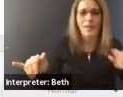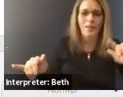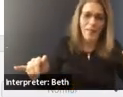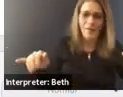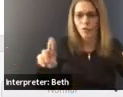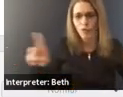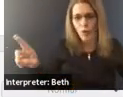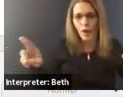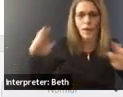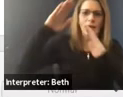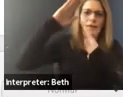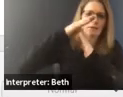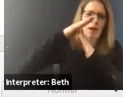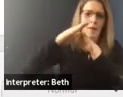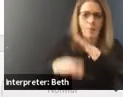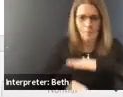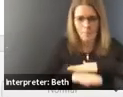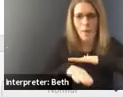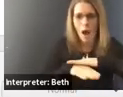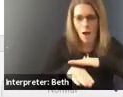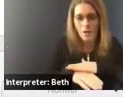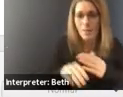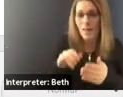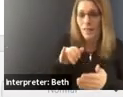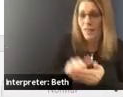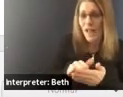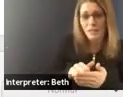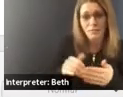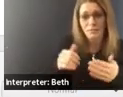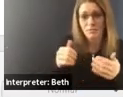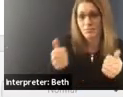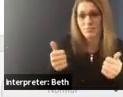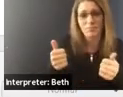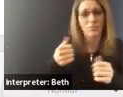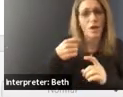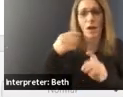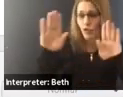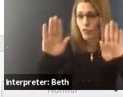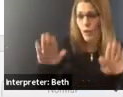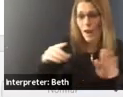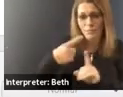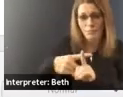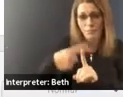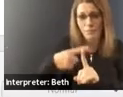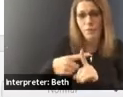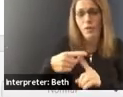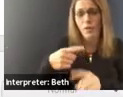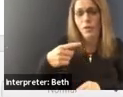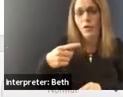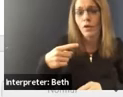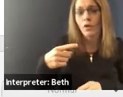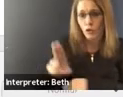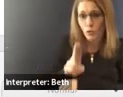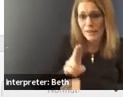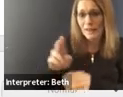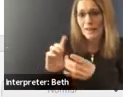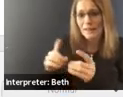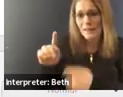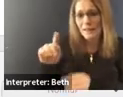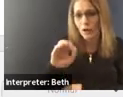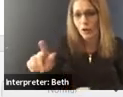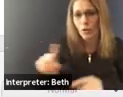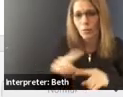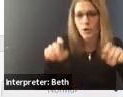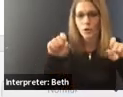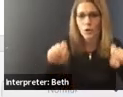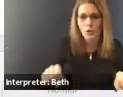a digital tool. But at the same time, you could do that with a copy machine and turn something over and trace the other